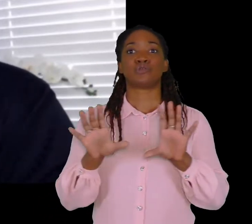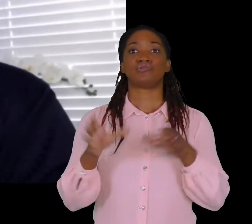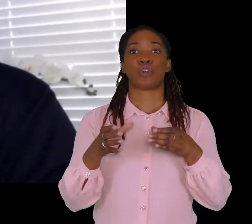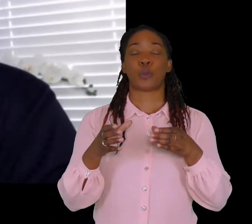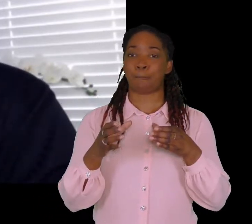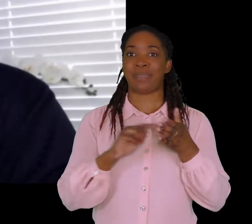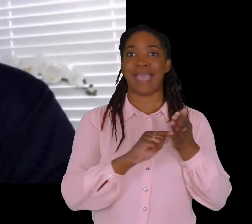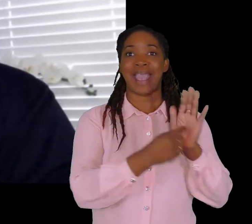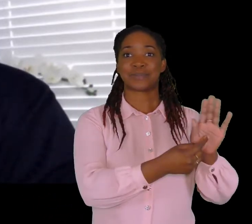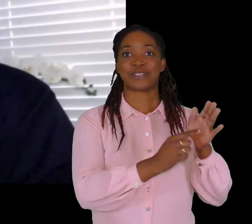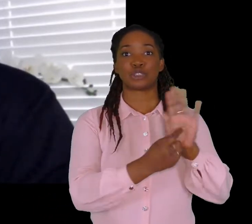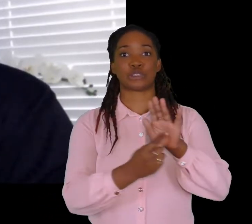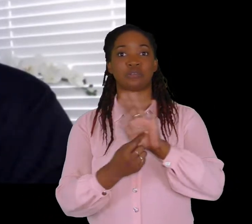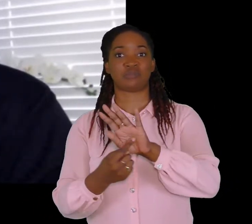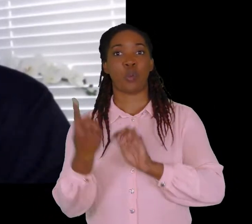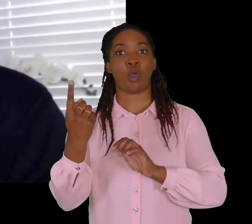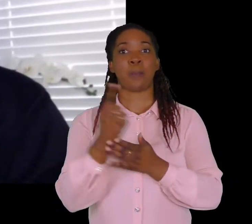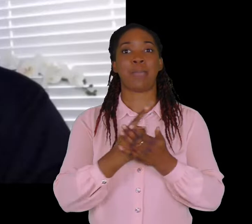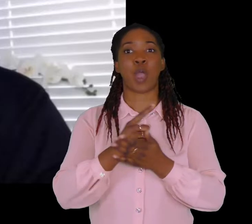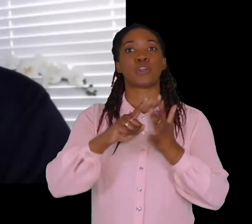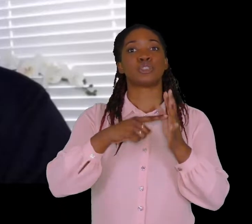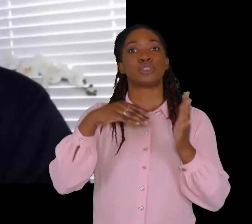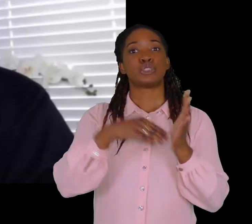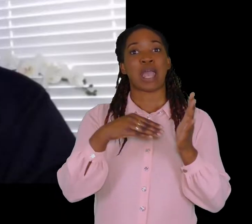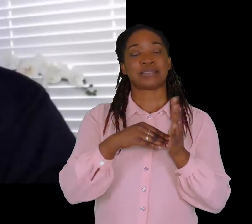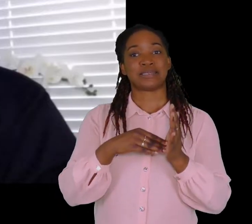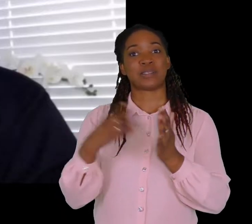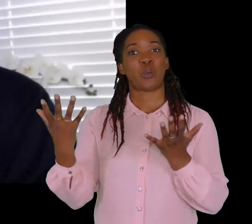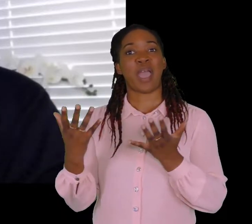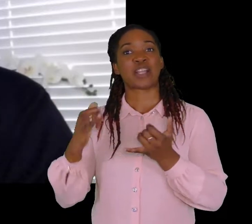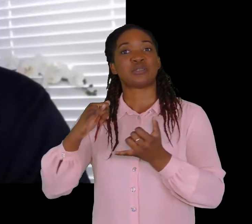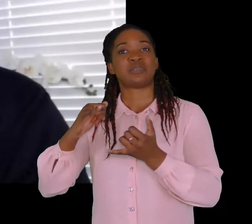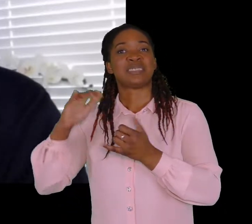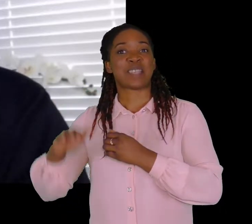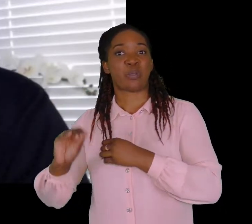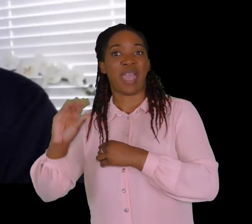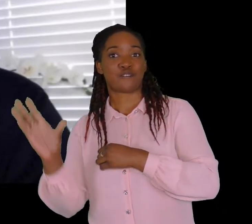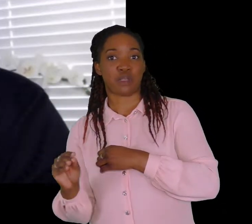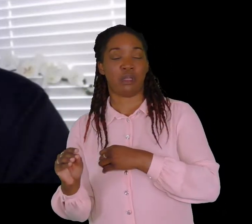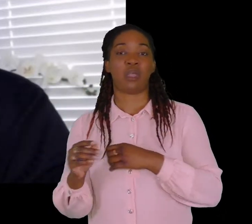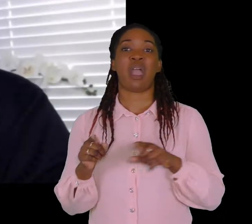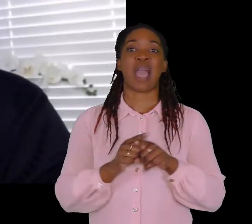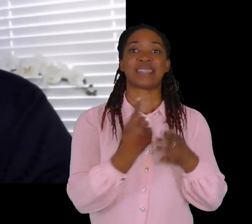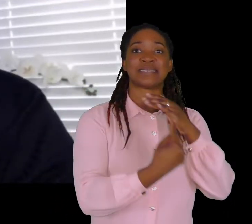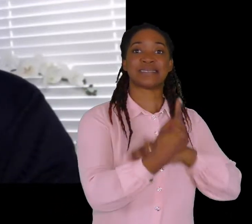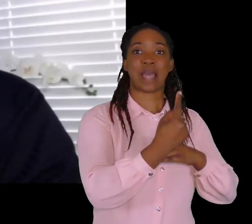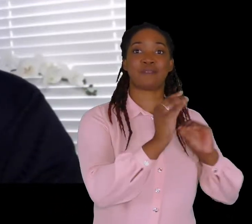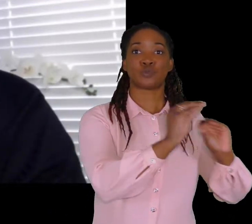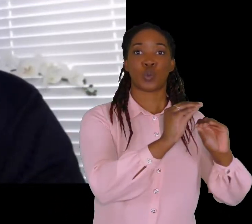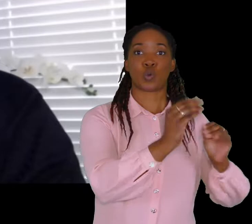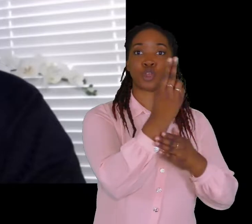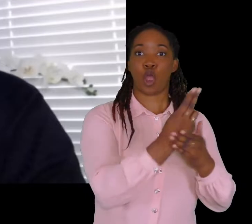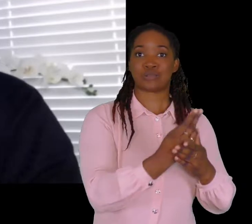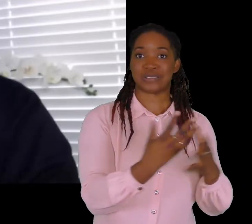group exhibitions, including one about jazz in Soweto in South Africa, and an exhibition of self-taught artists